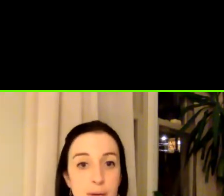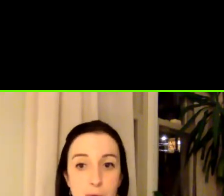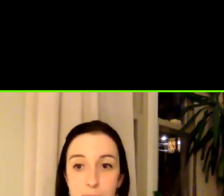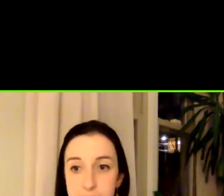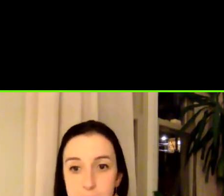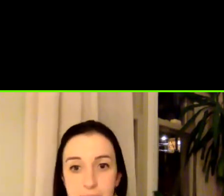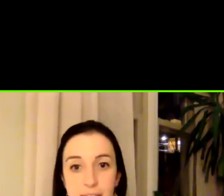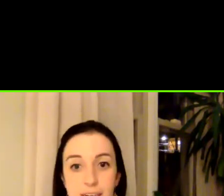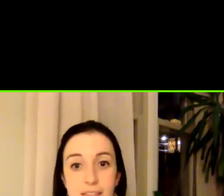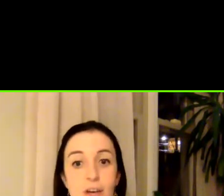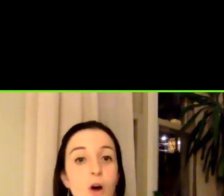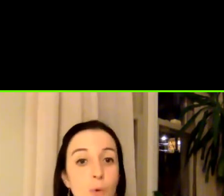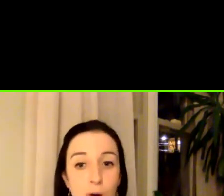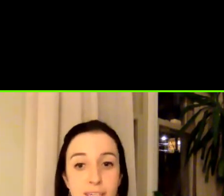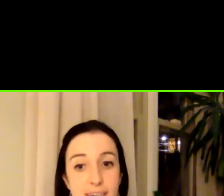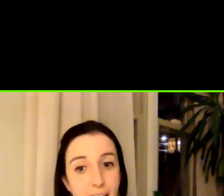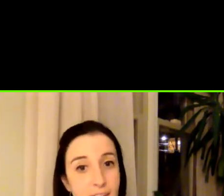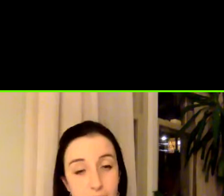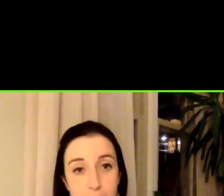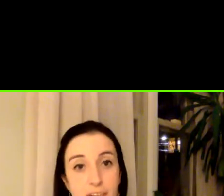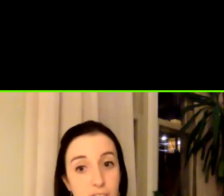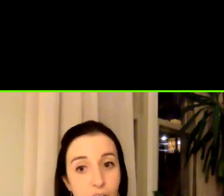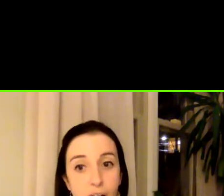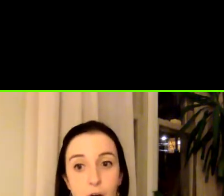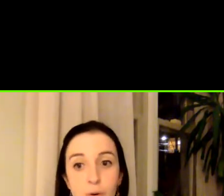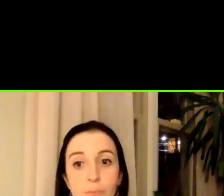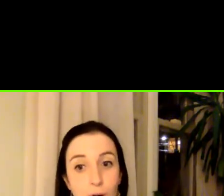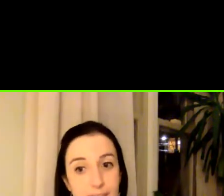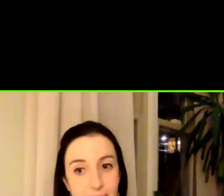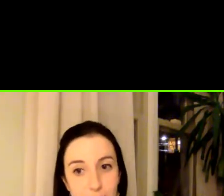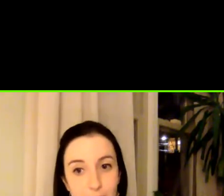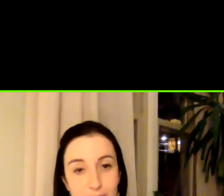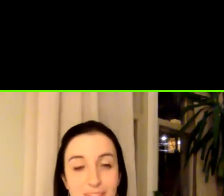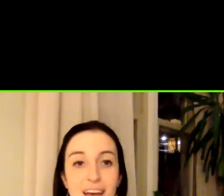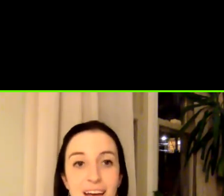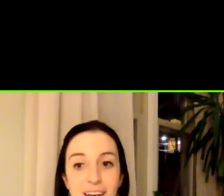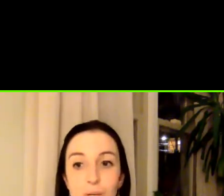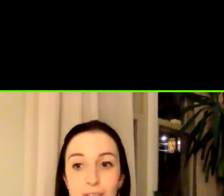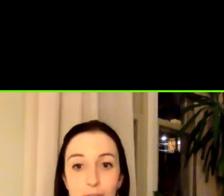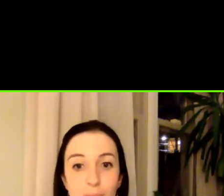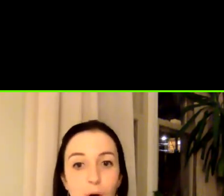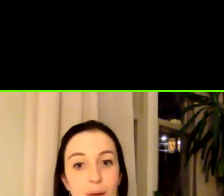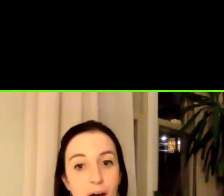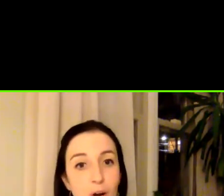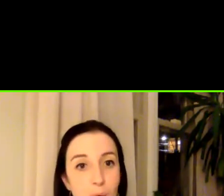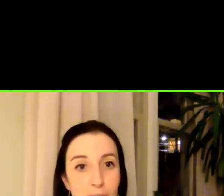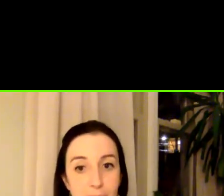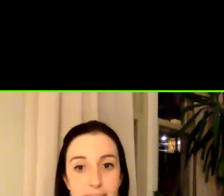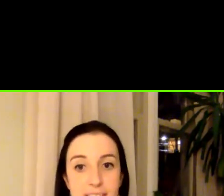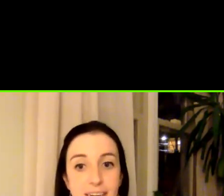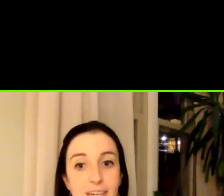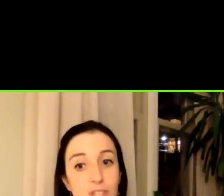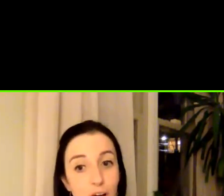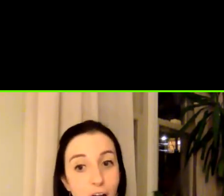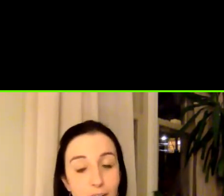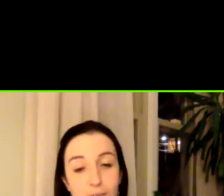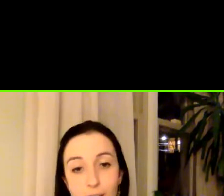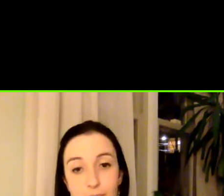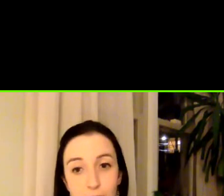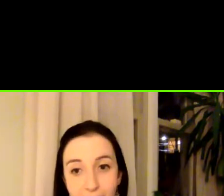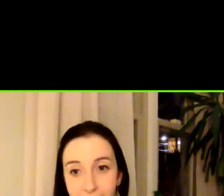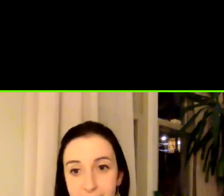theaters and people with disabilities who work together to make Chicago more accessible. You can learn more about our work by visiting